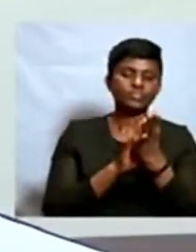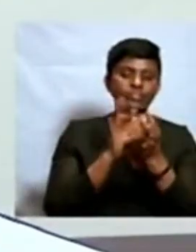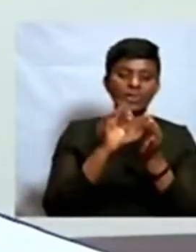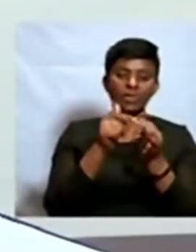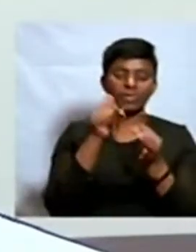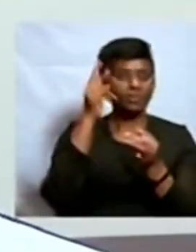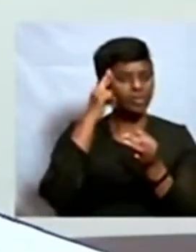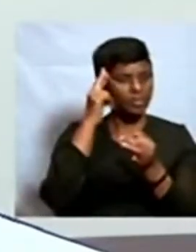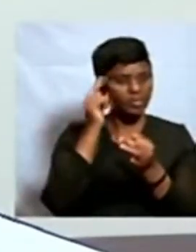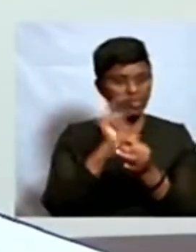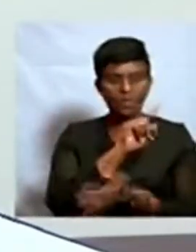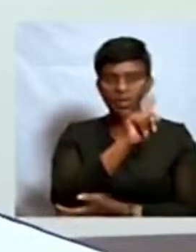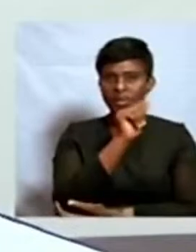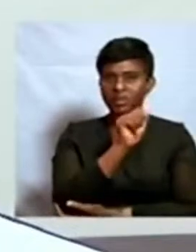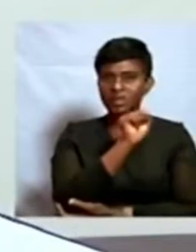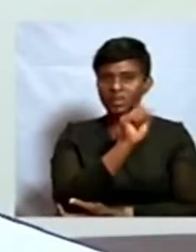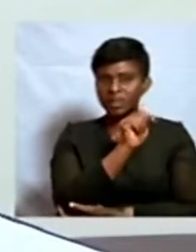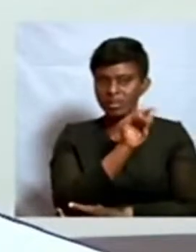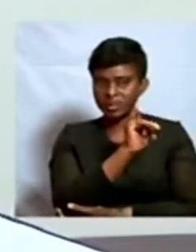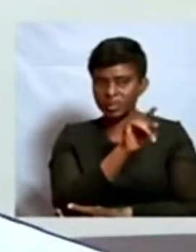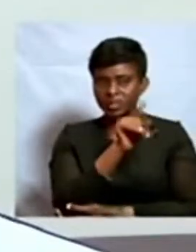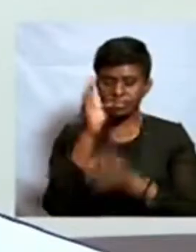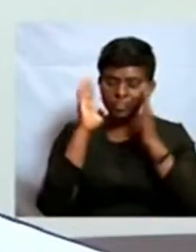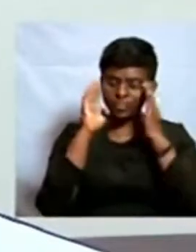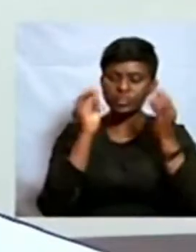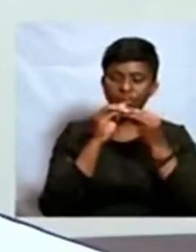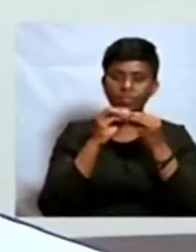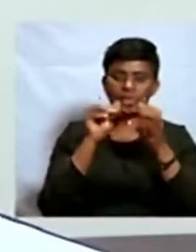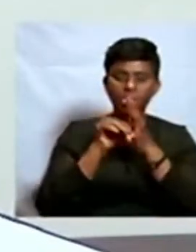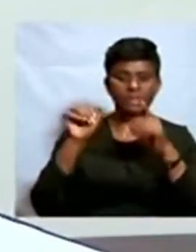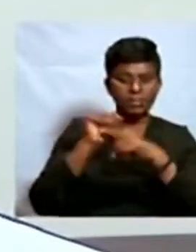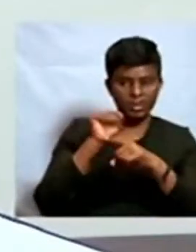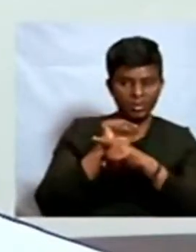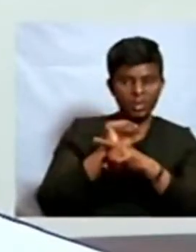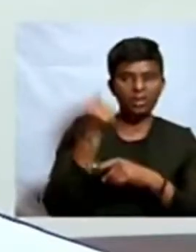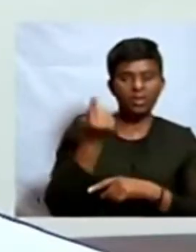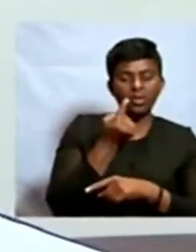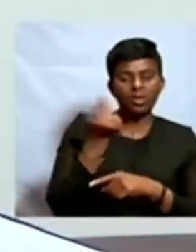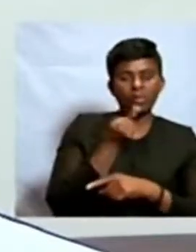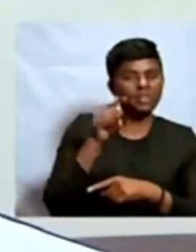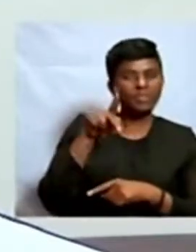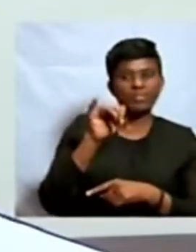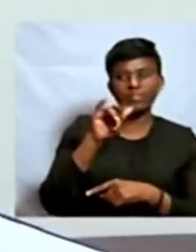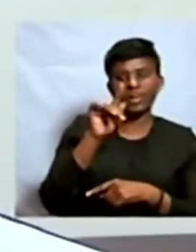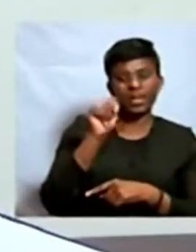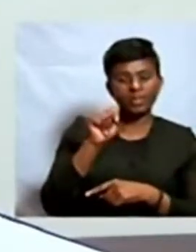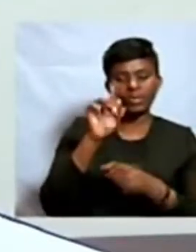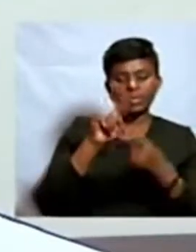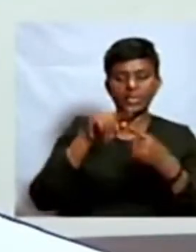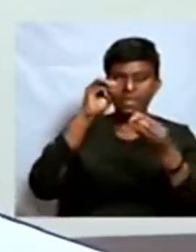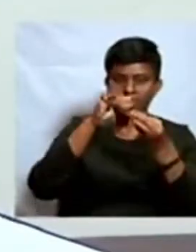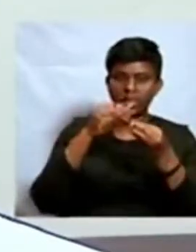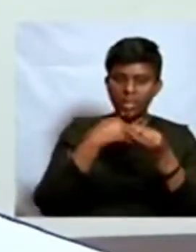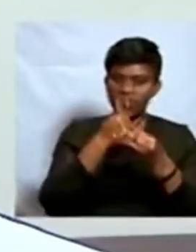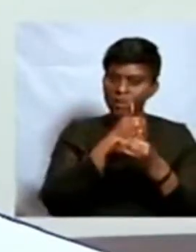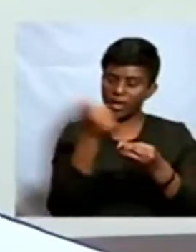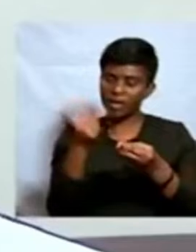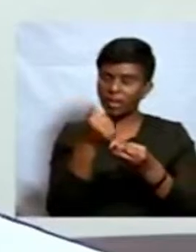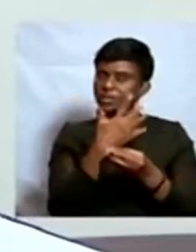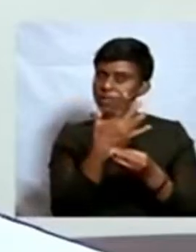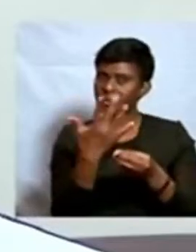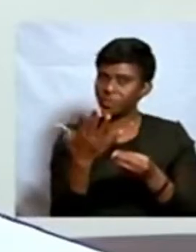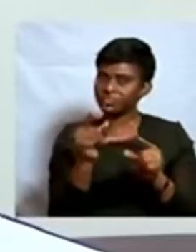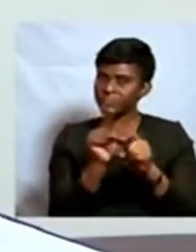you remember, ZASTI was concentrating on training ab initio pilots. But in addition, there are other disciplines